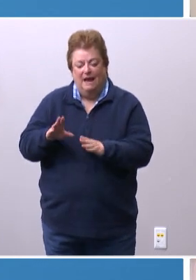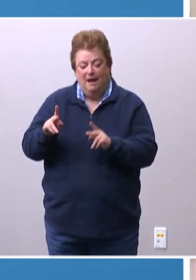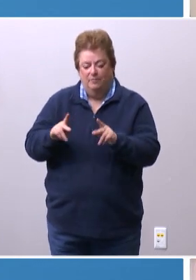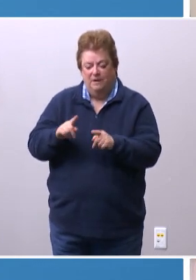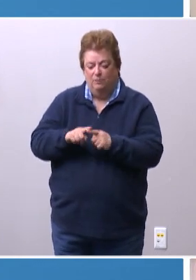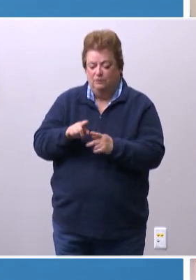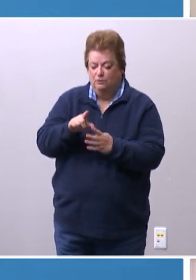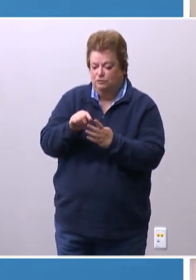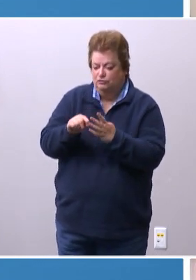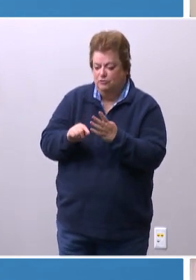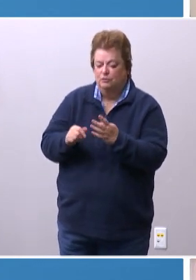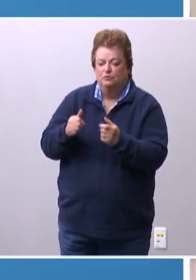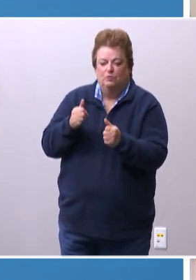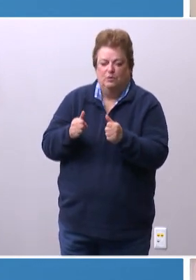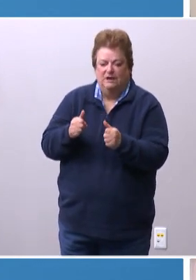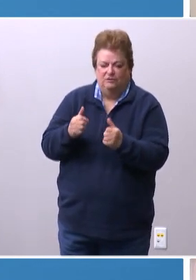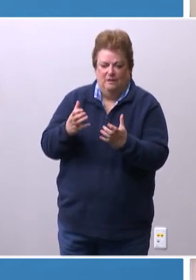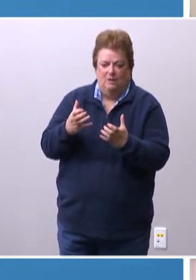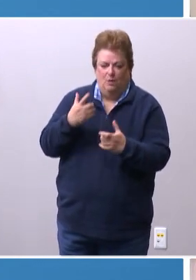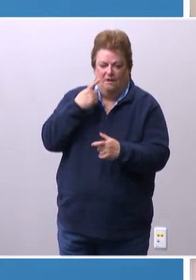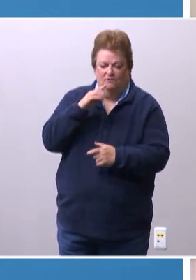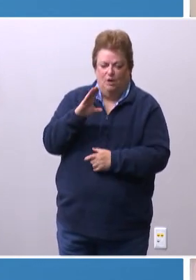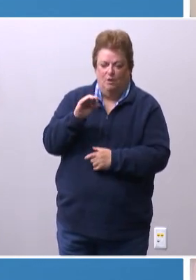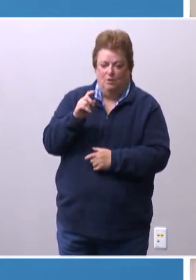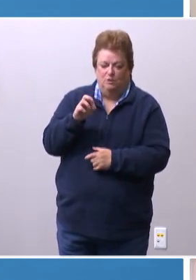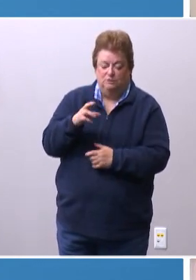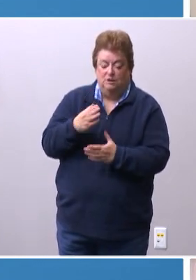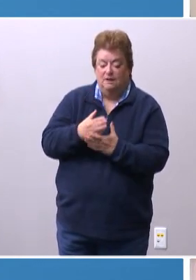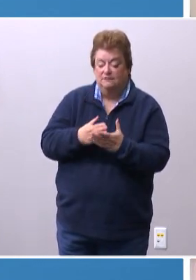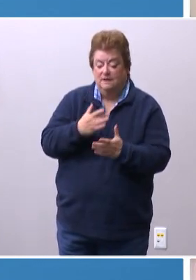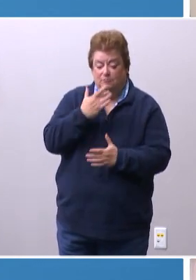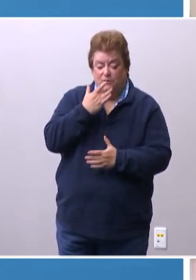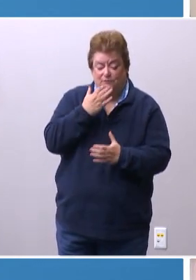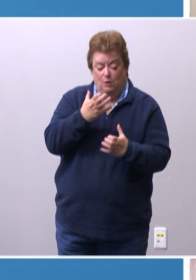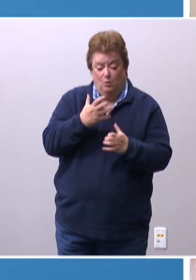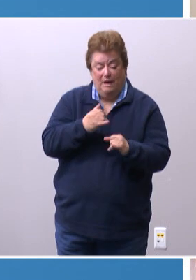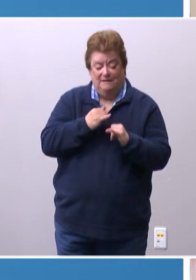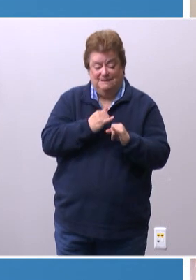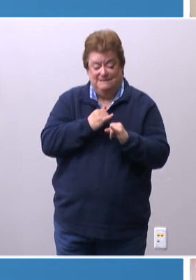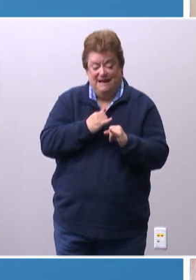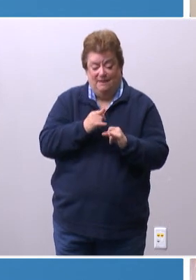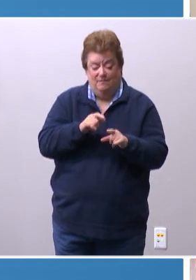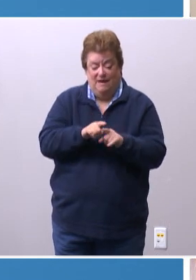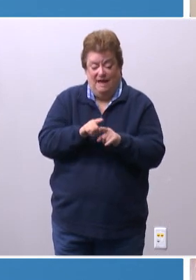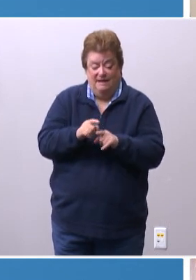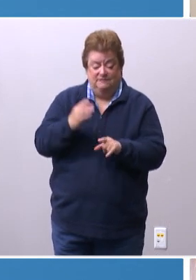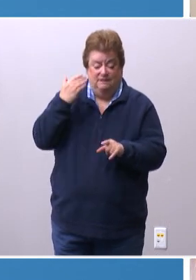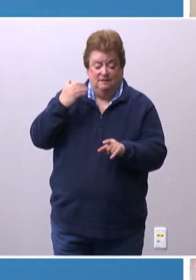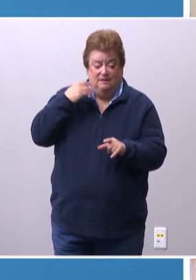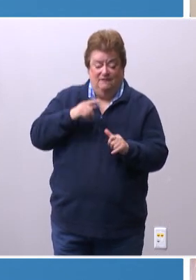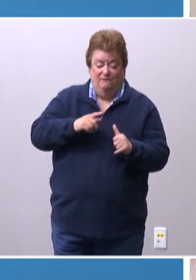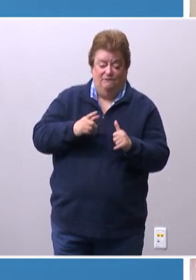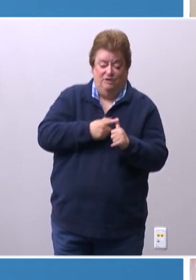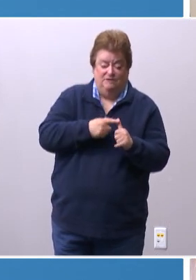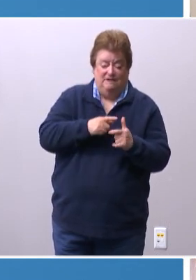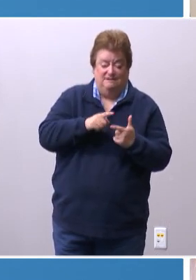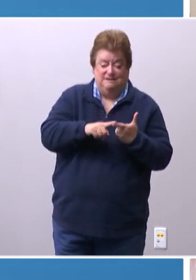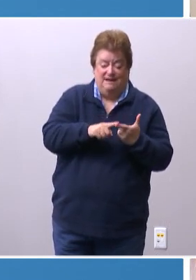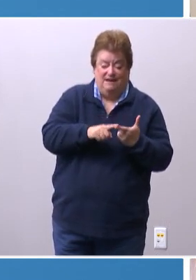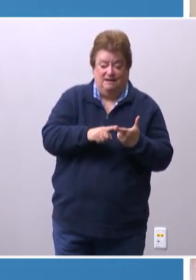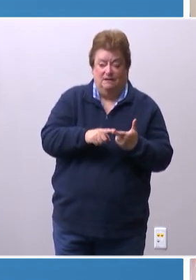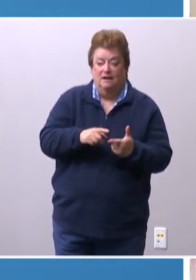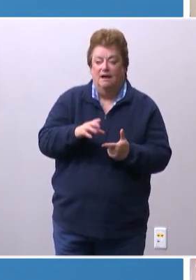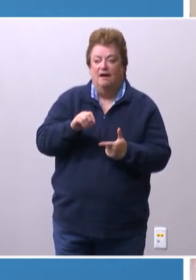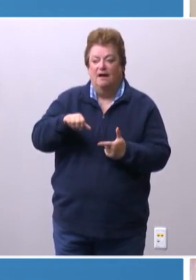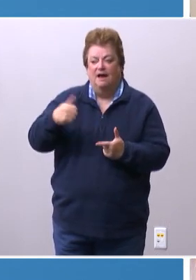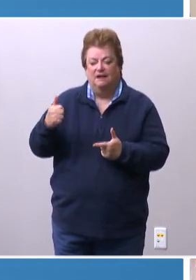they receive as a booster dose. Some people may prefer to get the same type of vaccine that they originally received, and